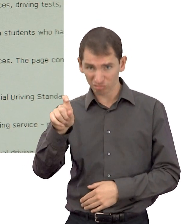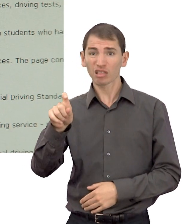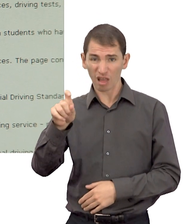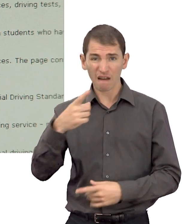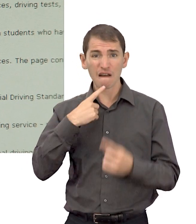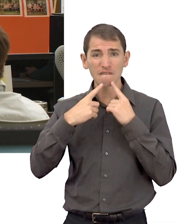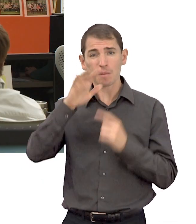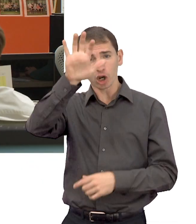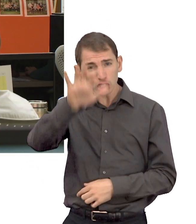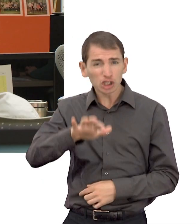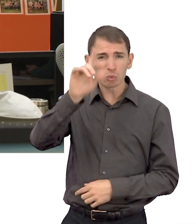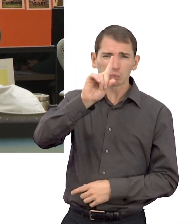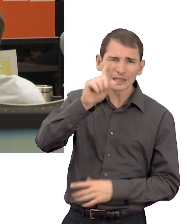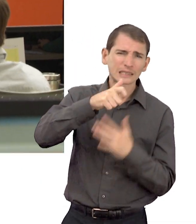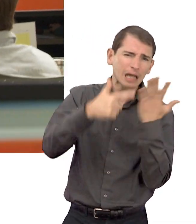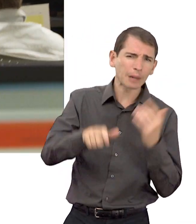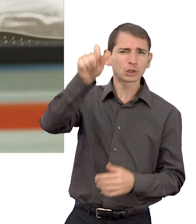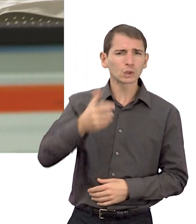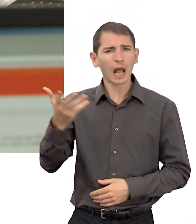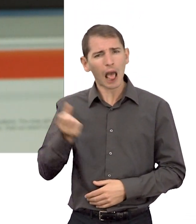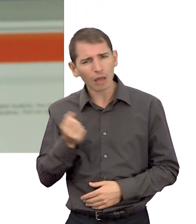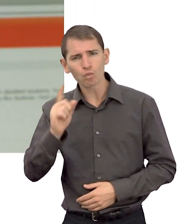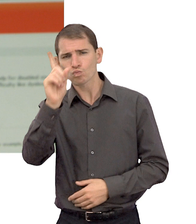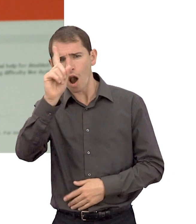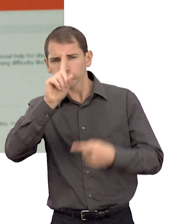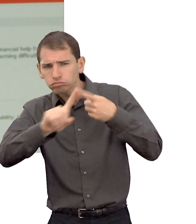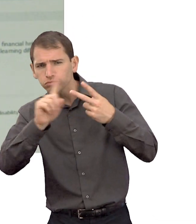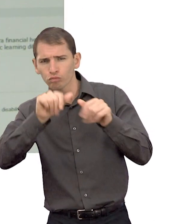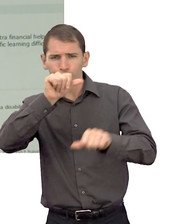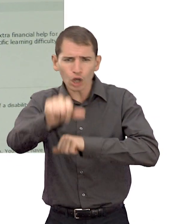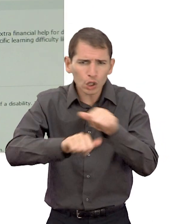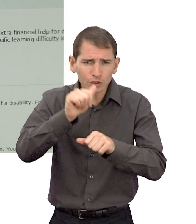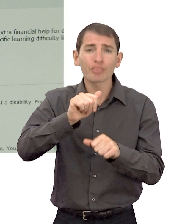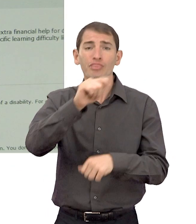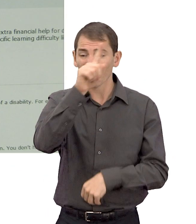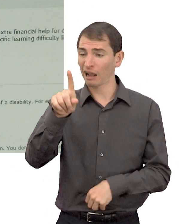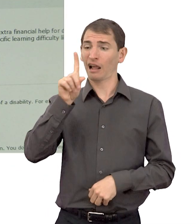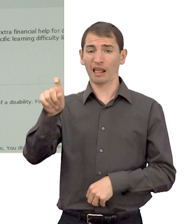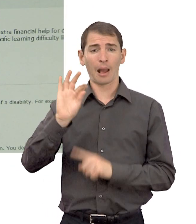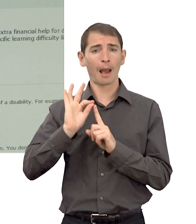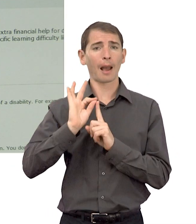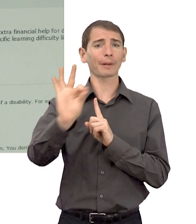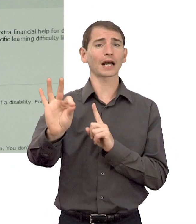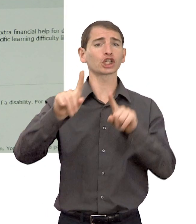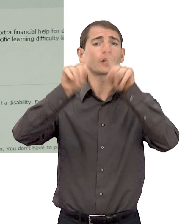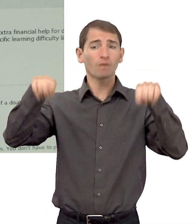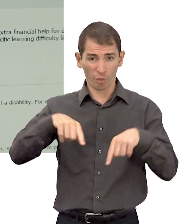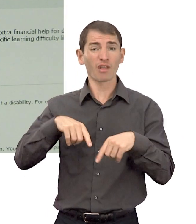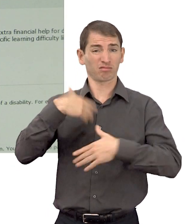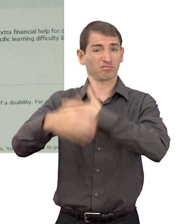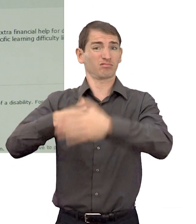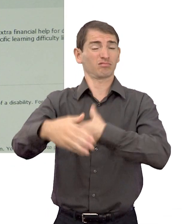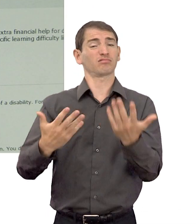bit of information about disabled student allowance, what they're entitled to, how the process works, and then all they would need to do is click